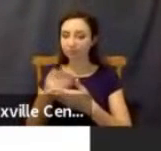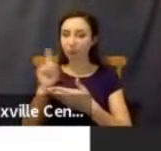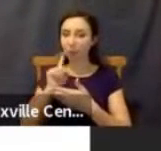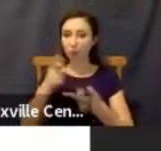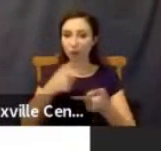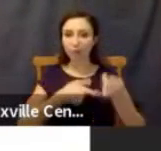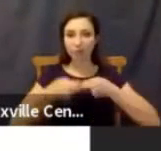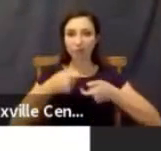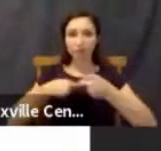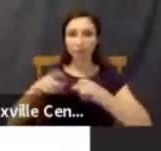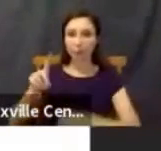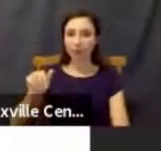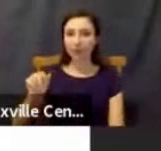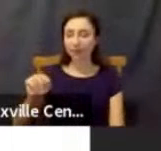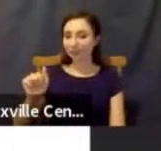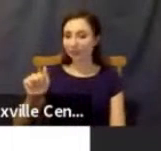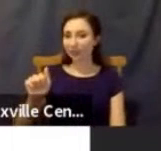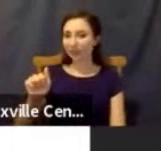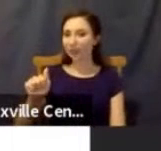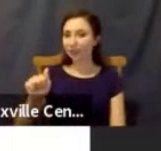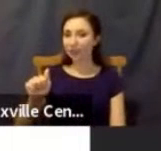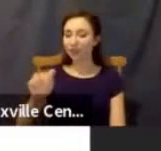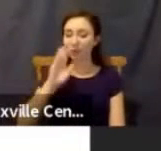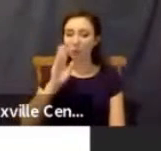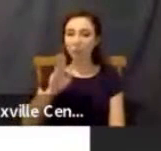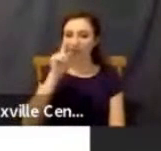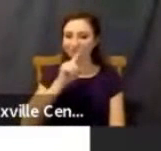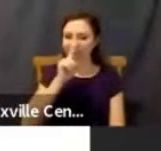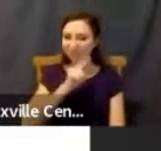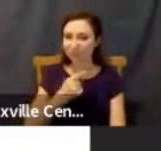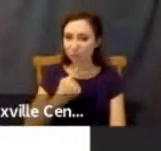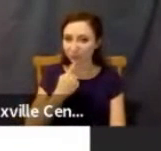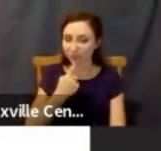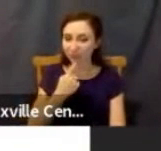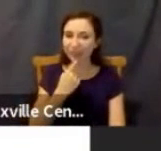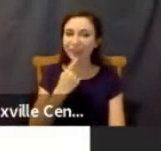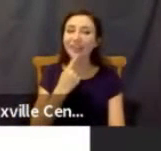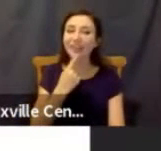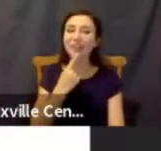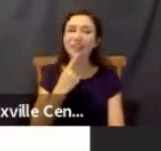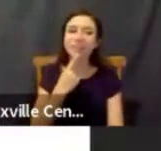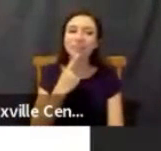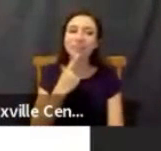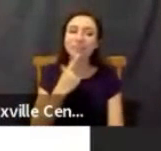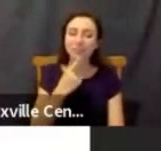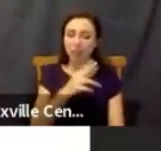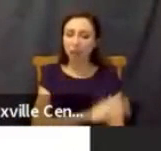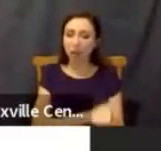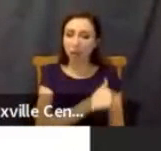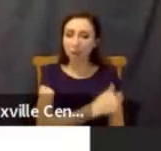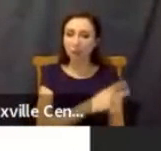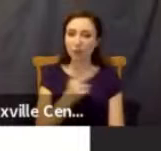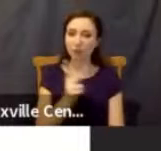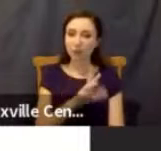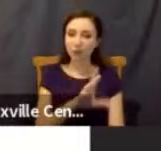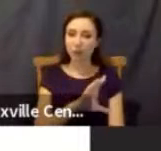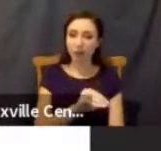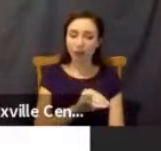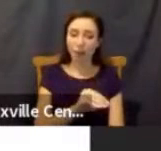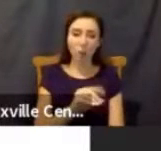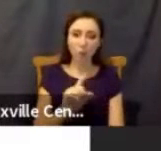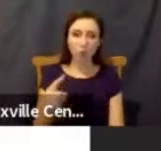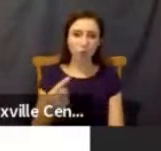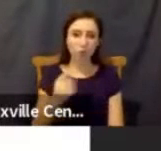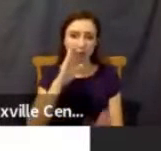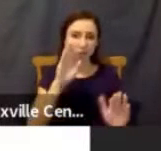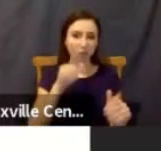the data, that it would be artificial just to say hospitals in Knox County are hospitals that are just looking